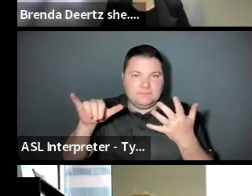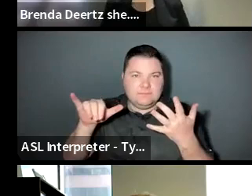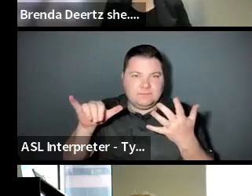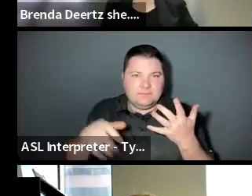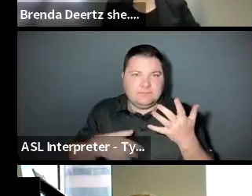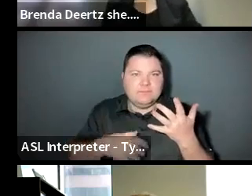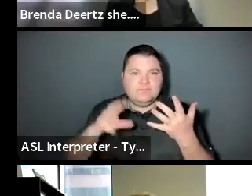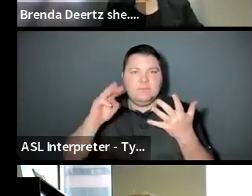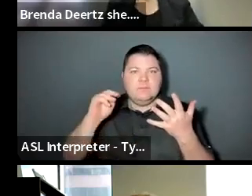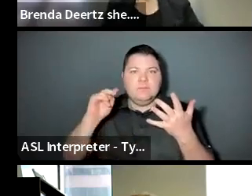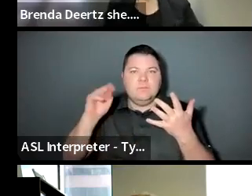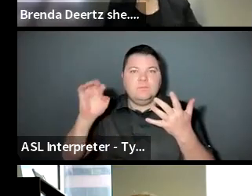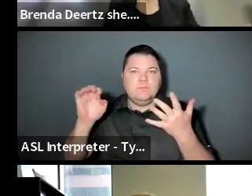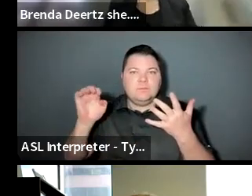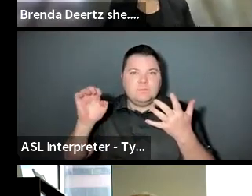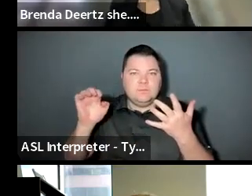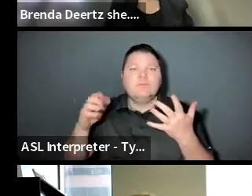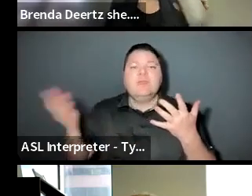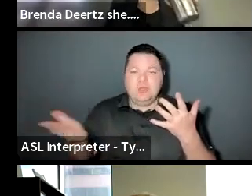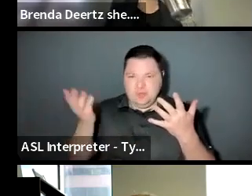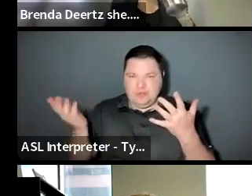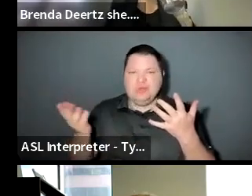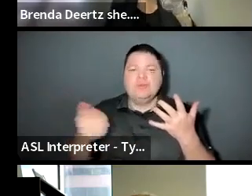Commissioner Moore. Present.